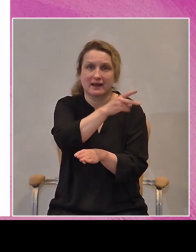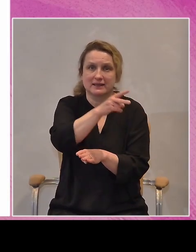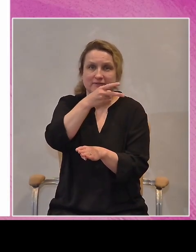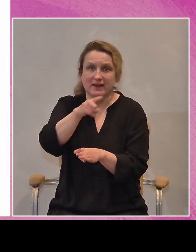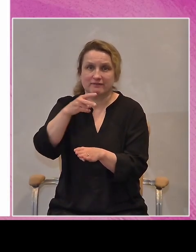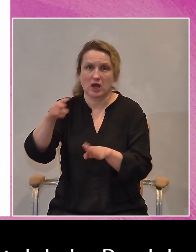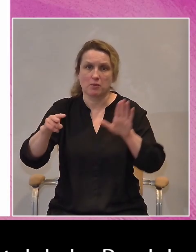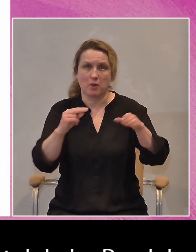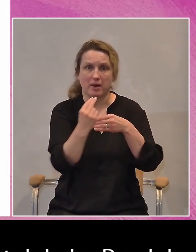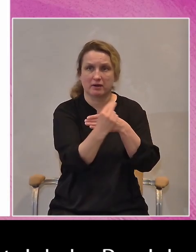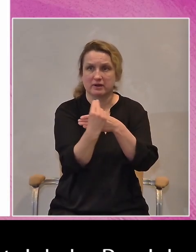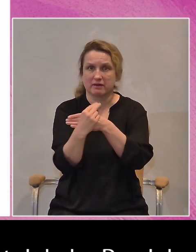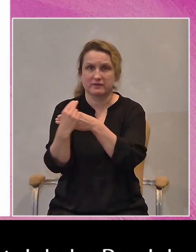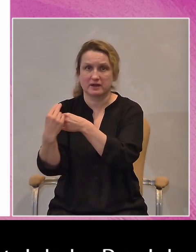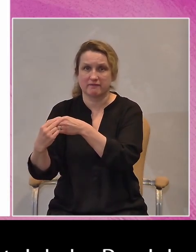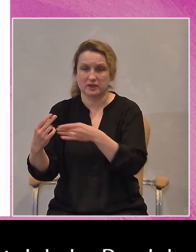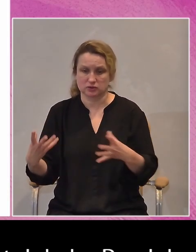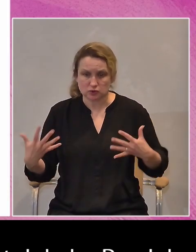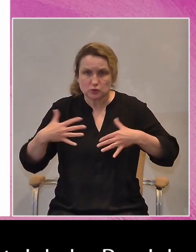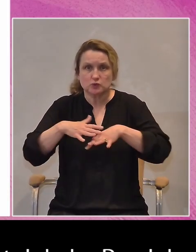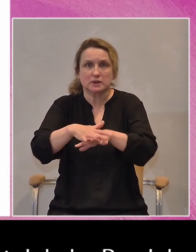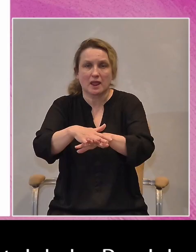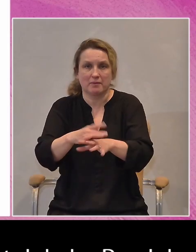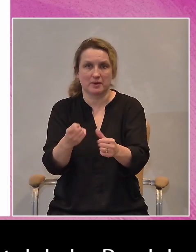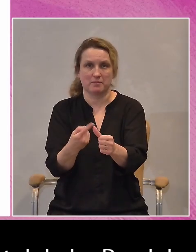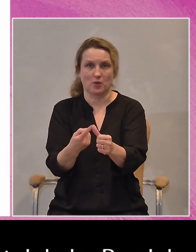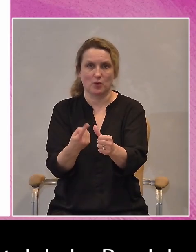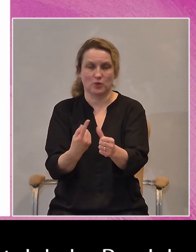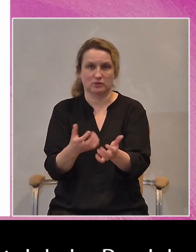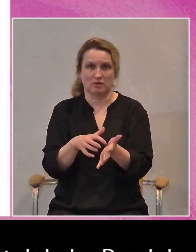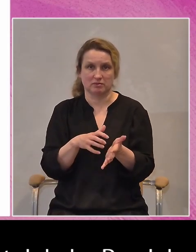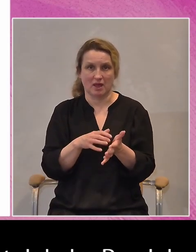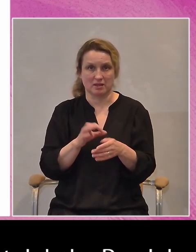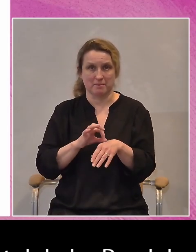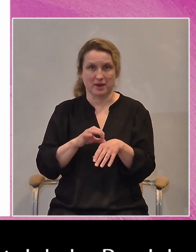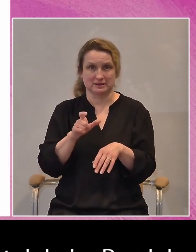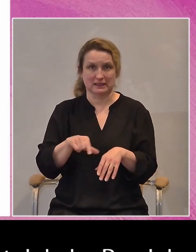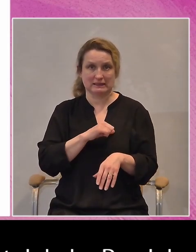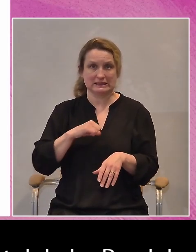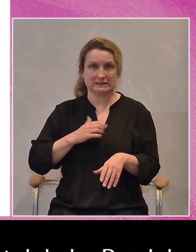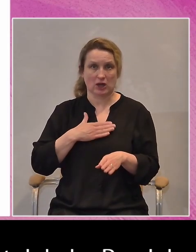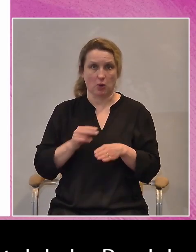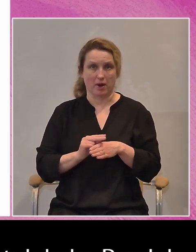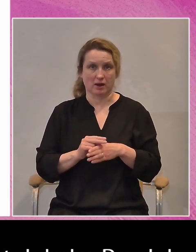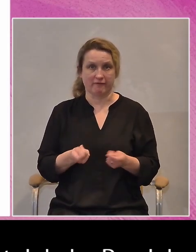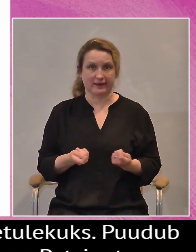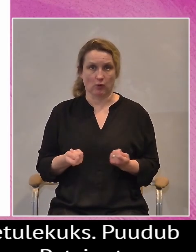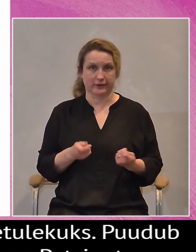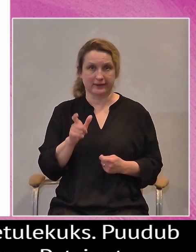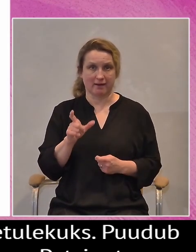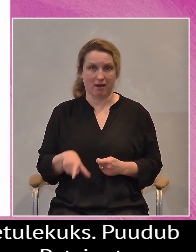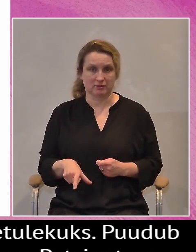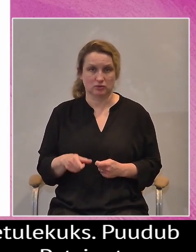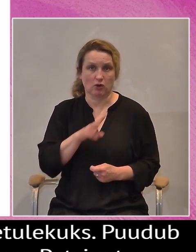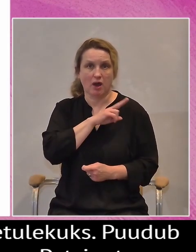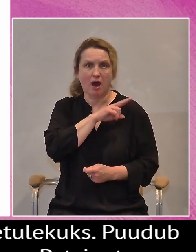We lack a full picture of the disease. This means that the patient is often their